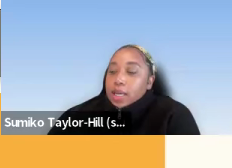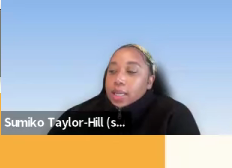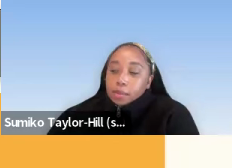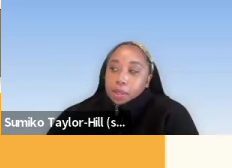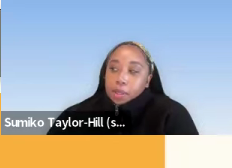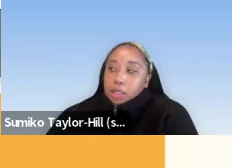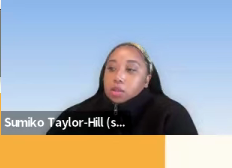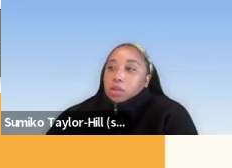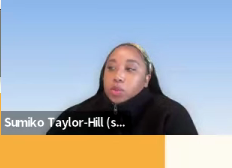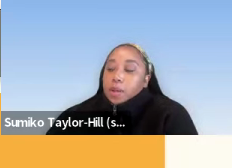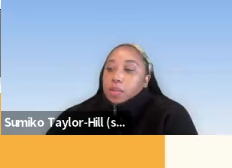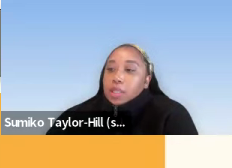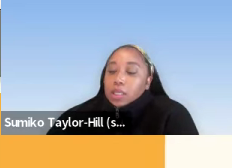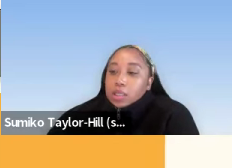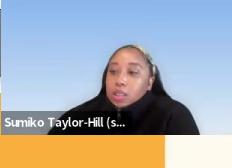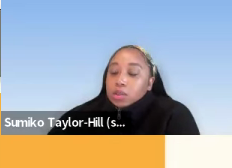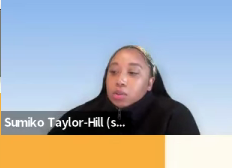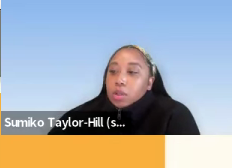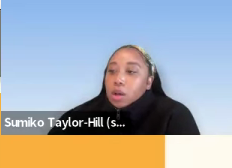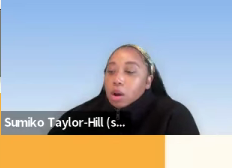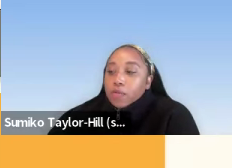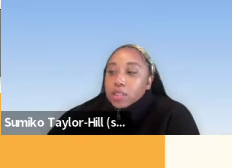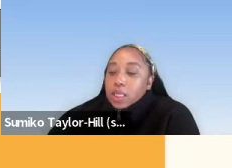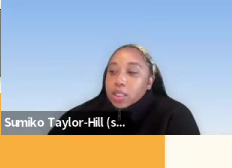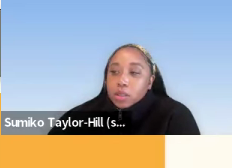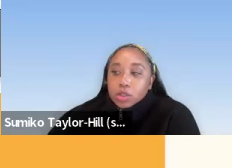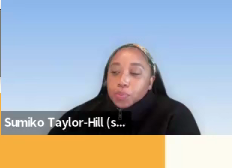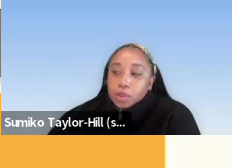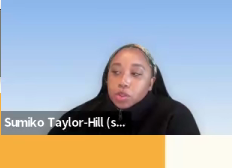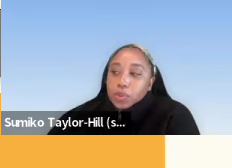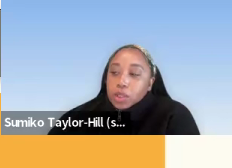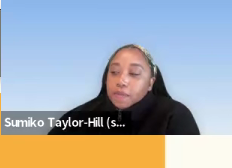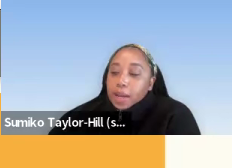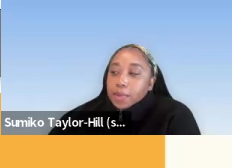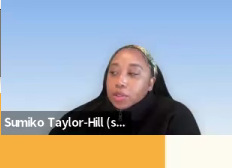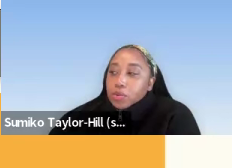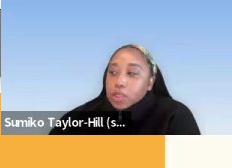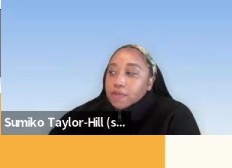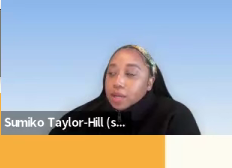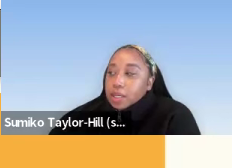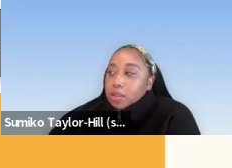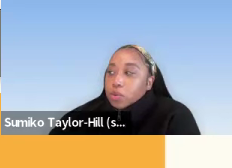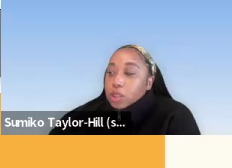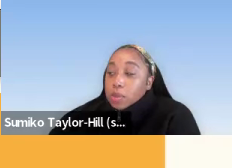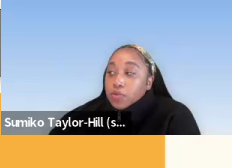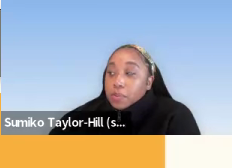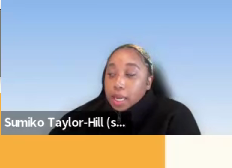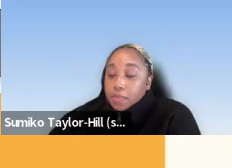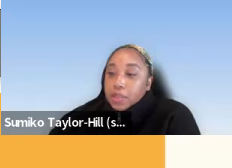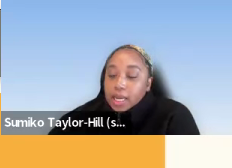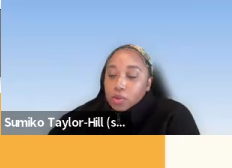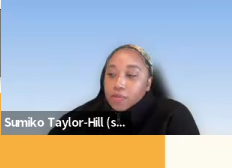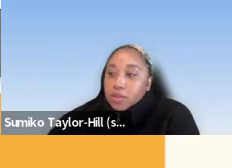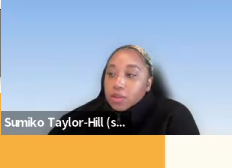The Oversight and Accountability Council's responsibilities include overseeing the distribution of ballot measure 110 funding, which comes